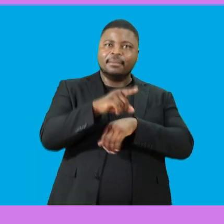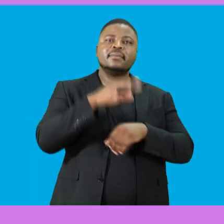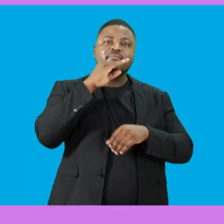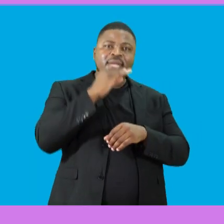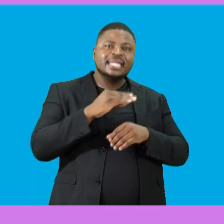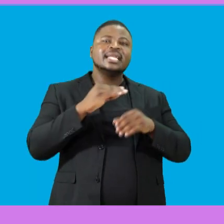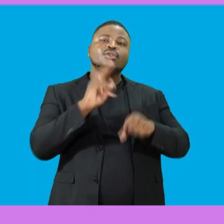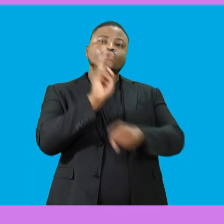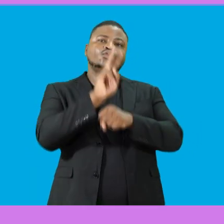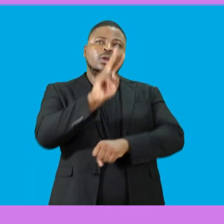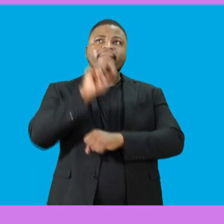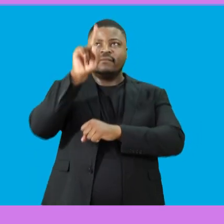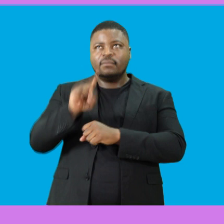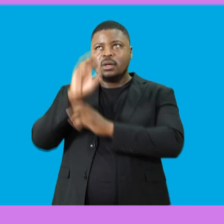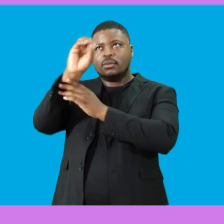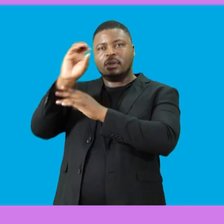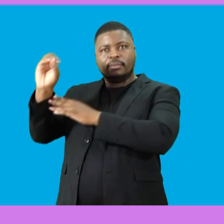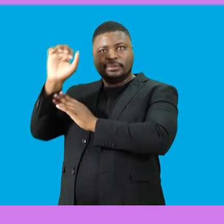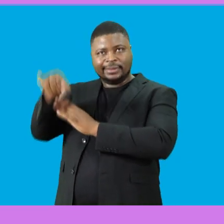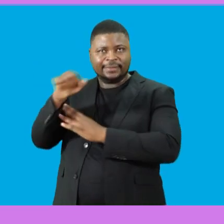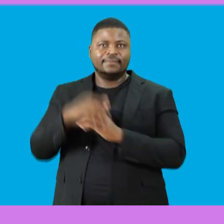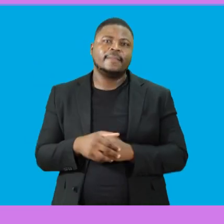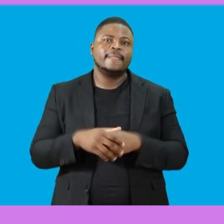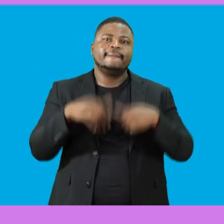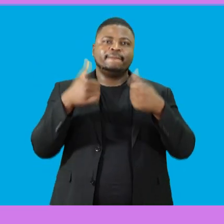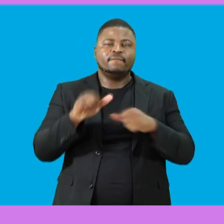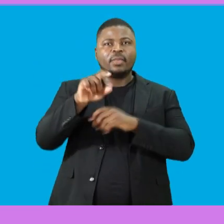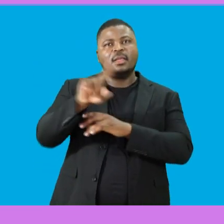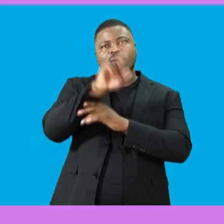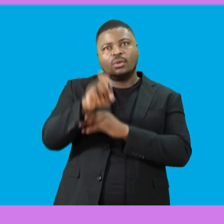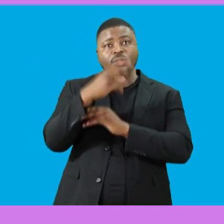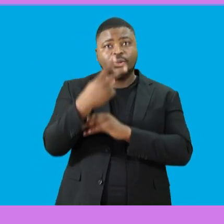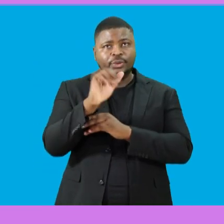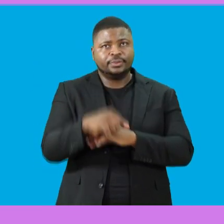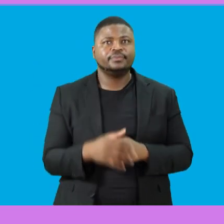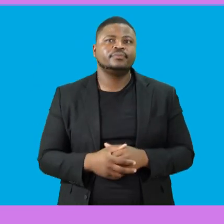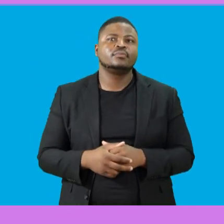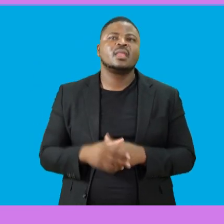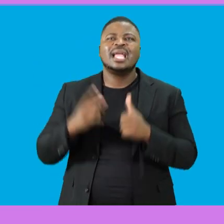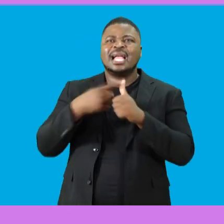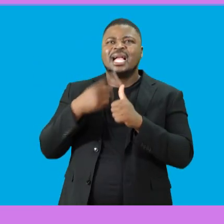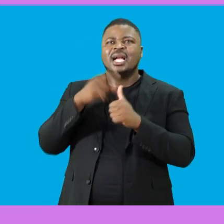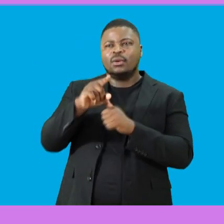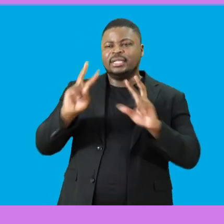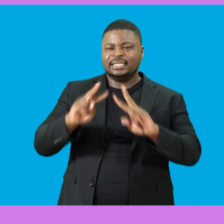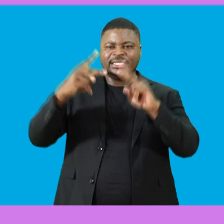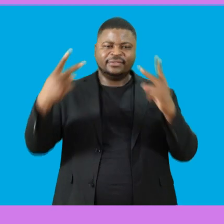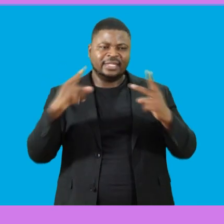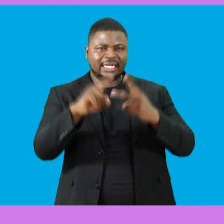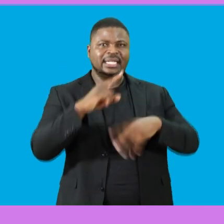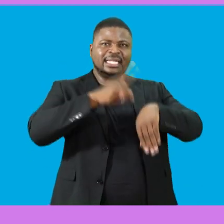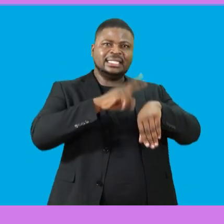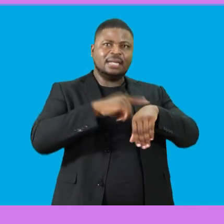at 12 o'clock. Then we go to question 2. Calculate the difference in time when